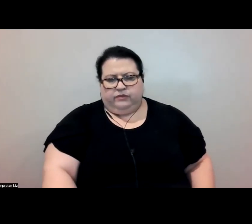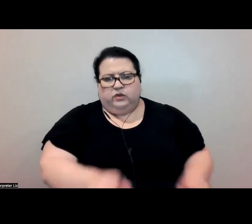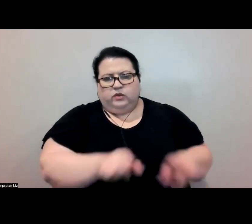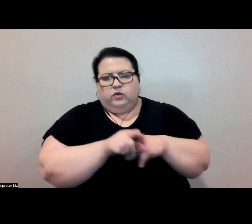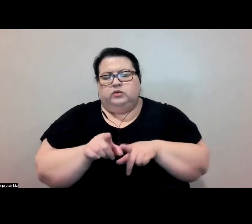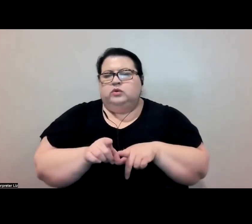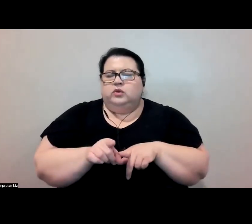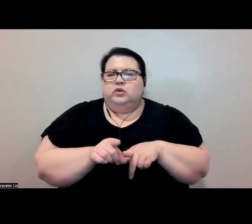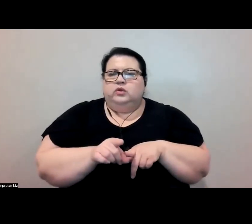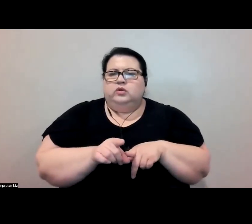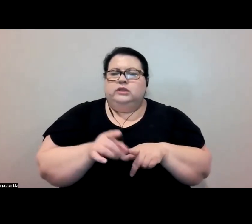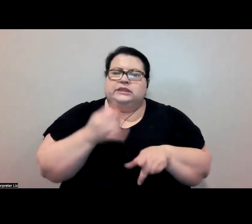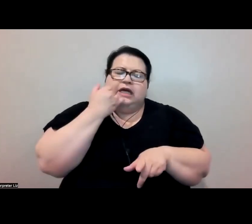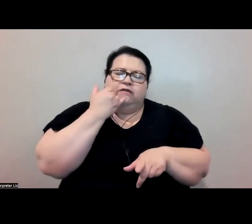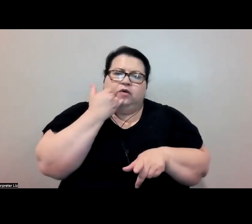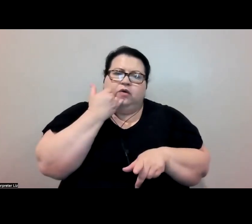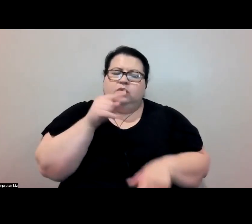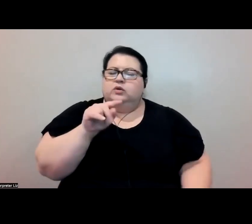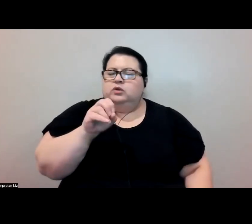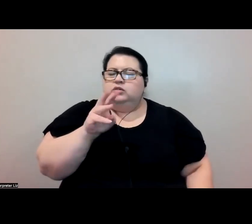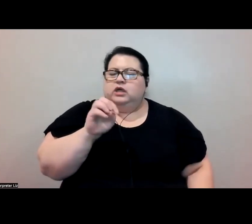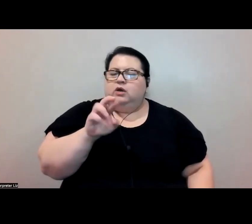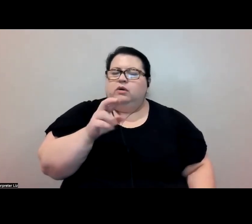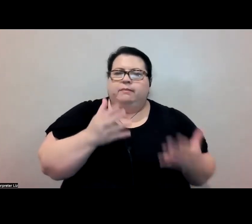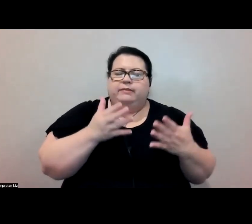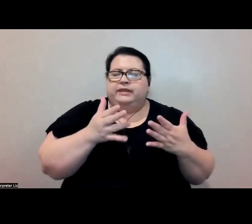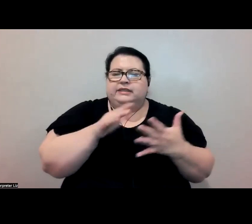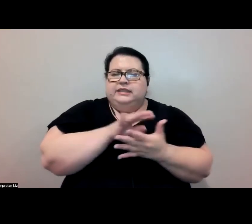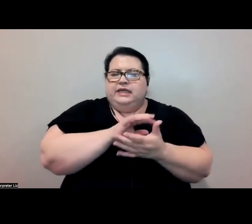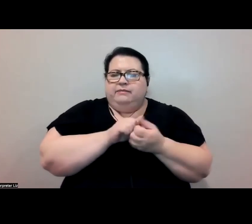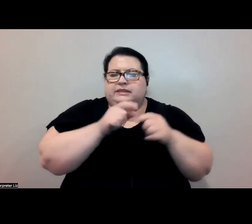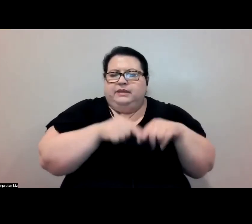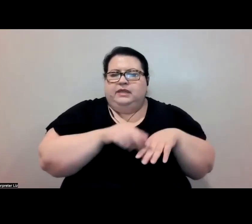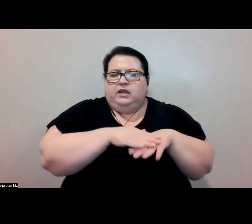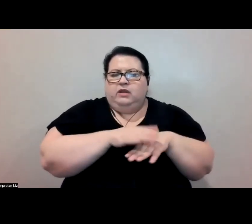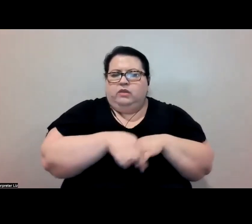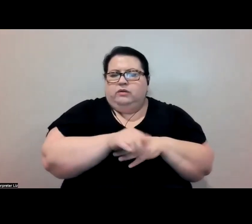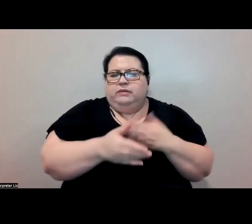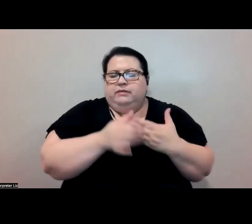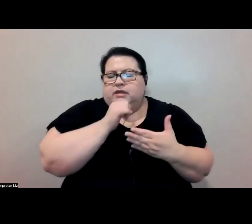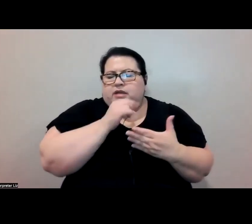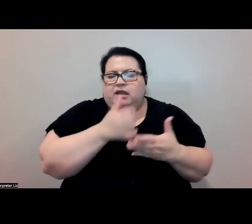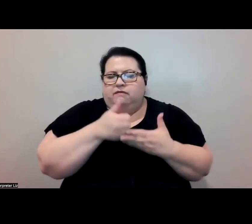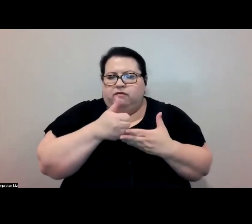also cell phone towers may be damaged. Your reliance on cell phones may not